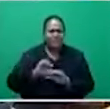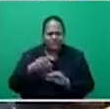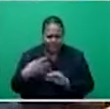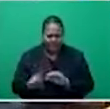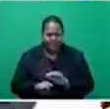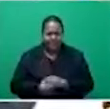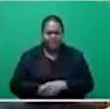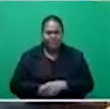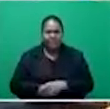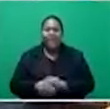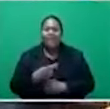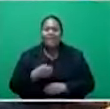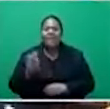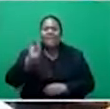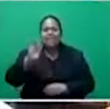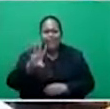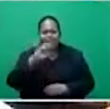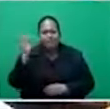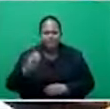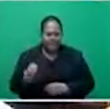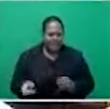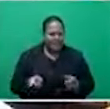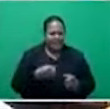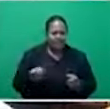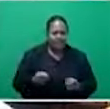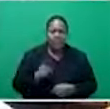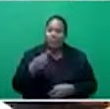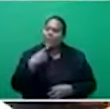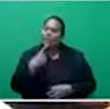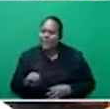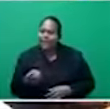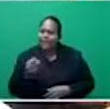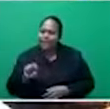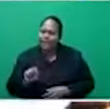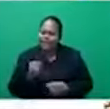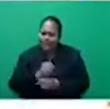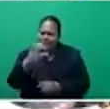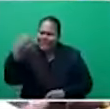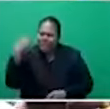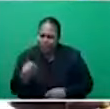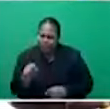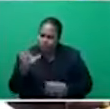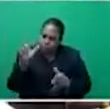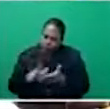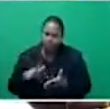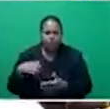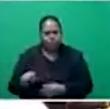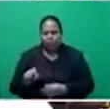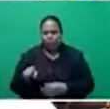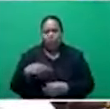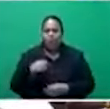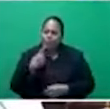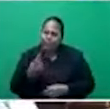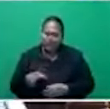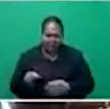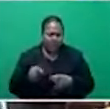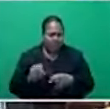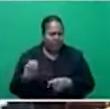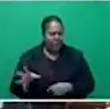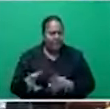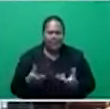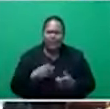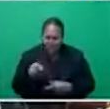the bus fares. We're not saying to the bus company, hey, you reduce your bus fare by 10%. We know they have to survive too. We don't say to EFL, hey, we're